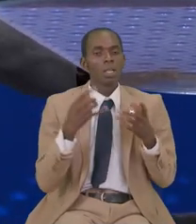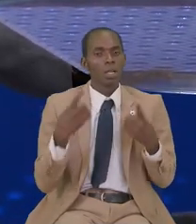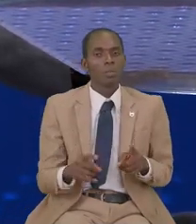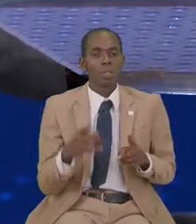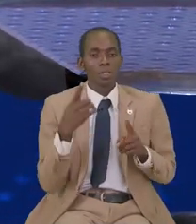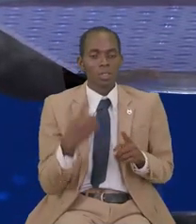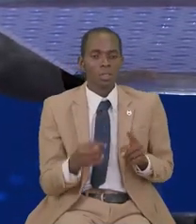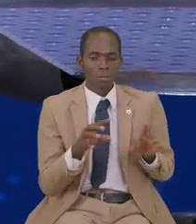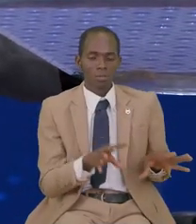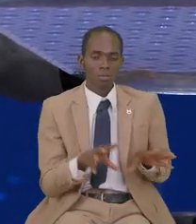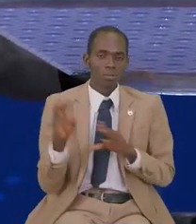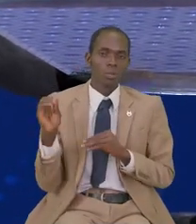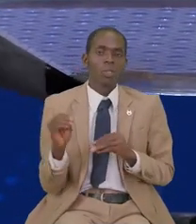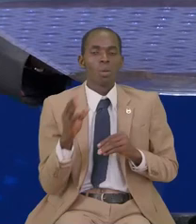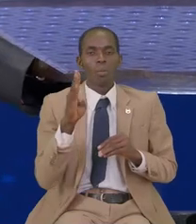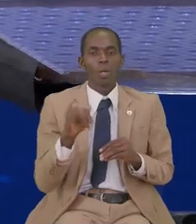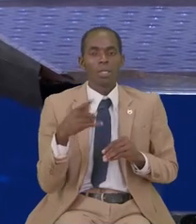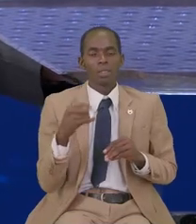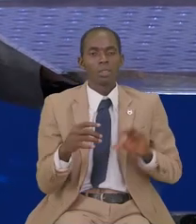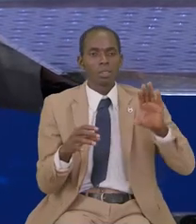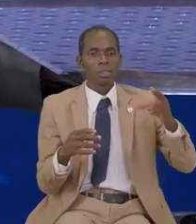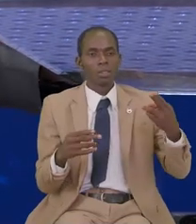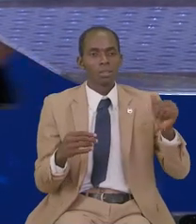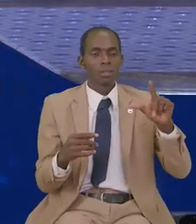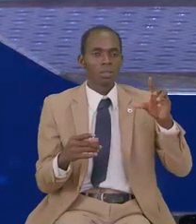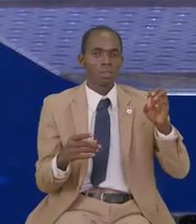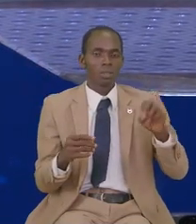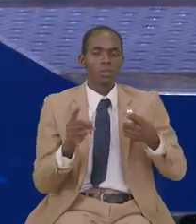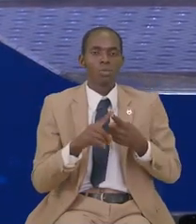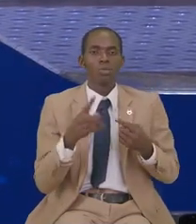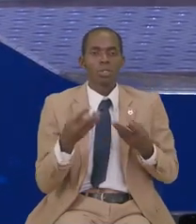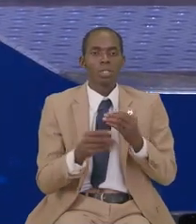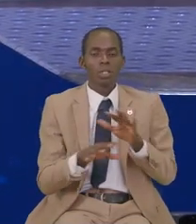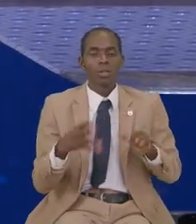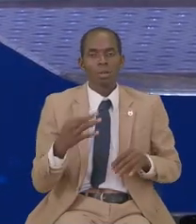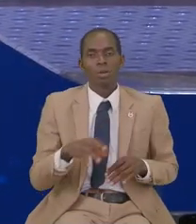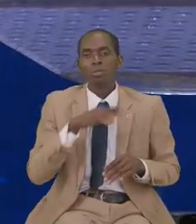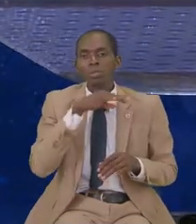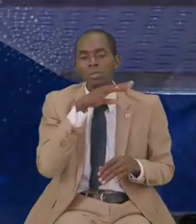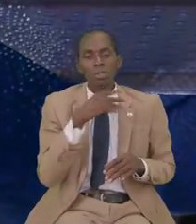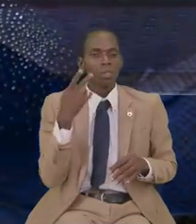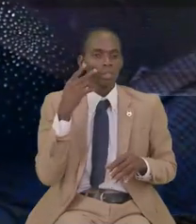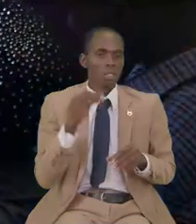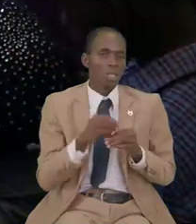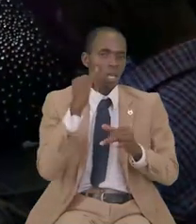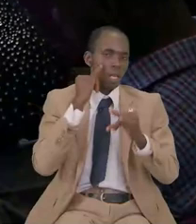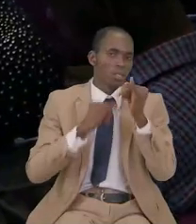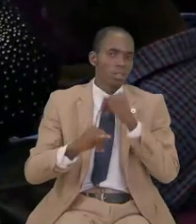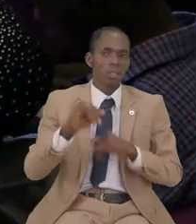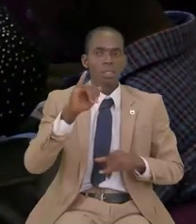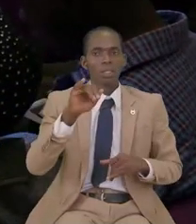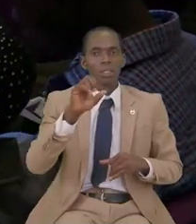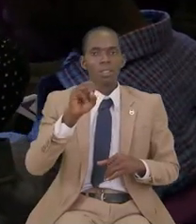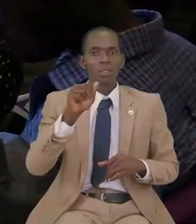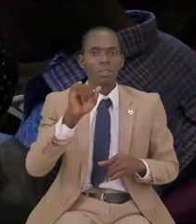deportation by the Chaldeans to the land of corruption. Look at Isaiah chapter 39. We're reading from